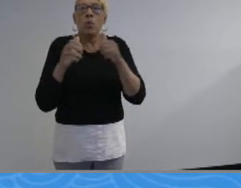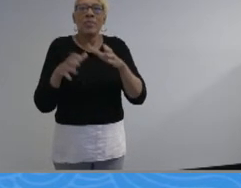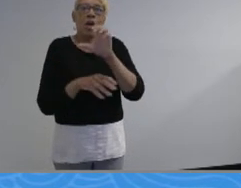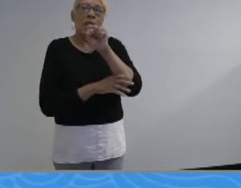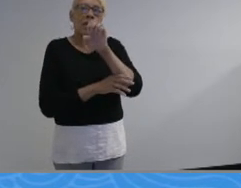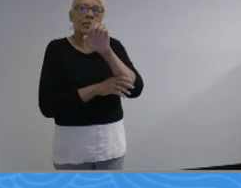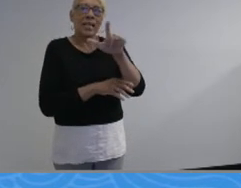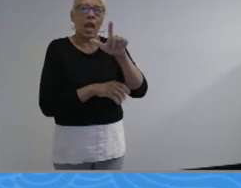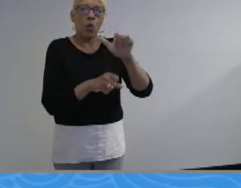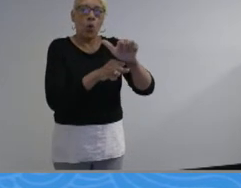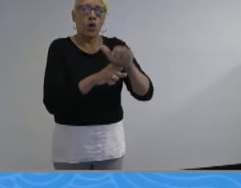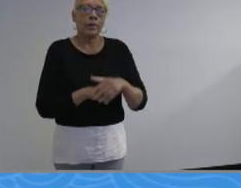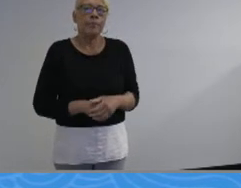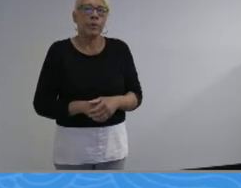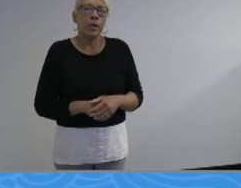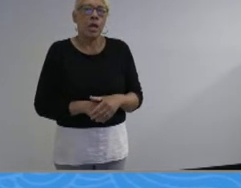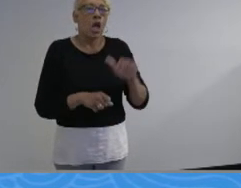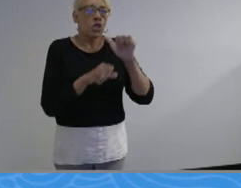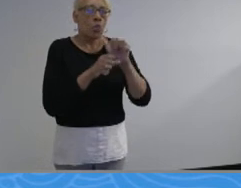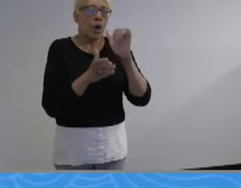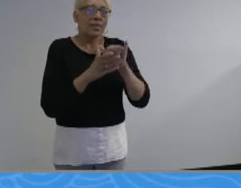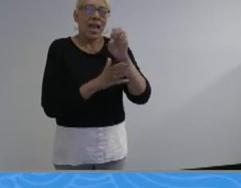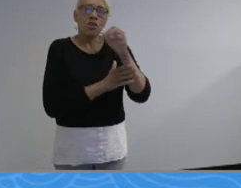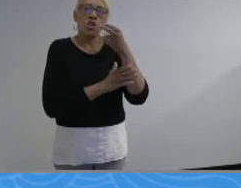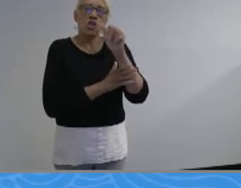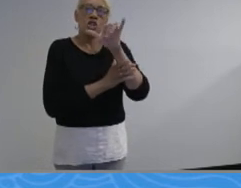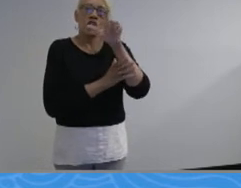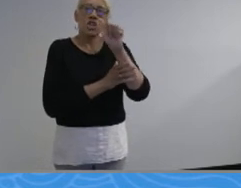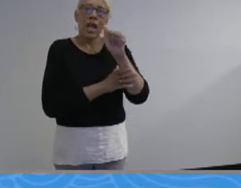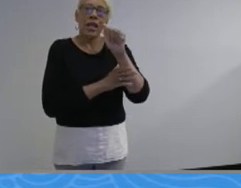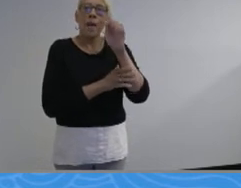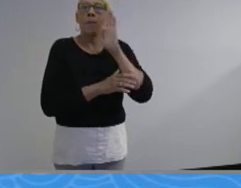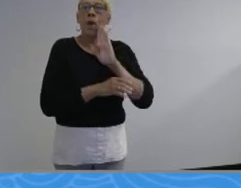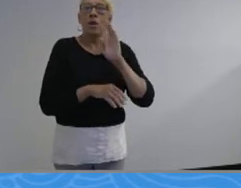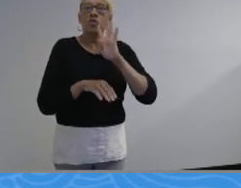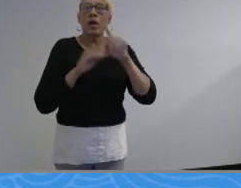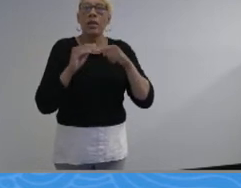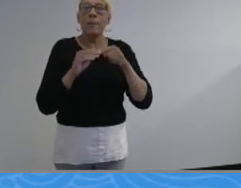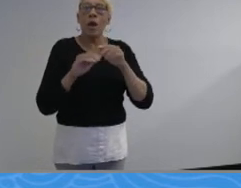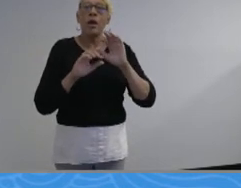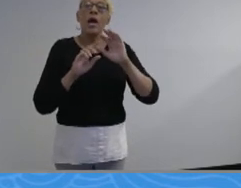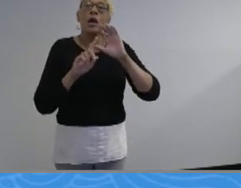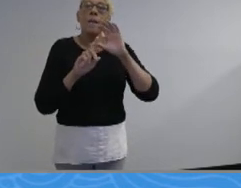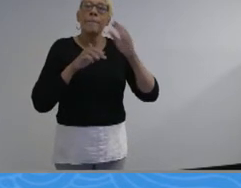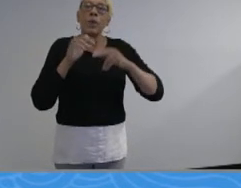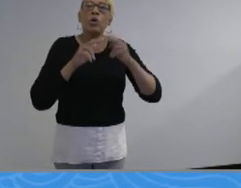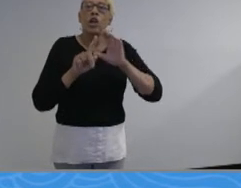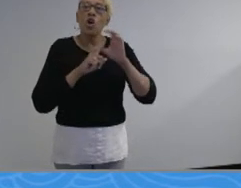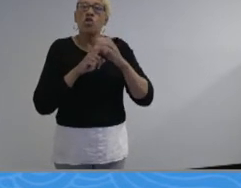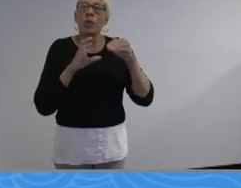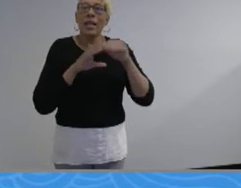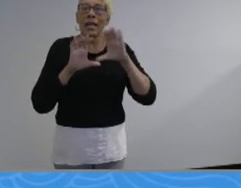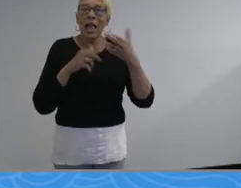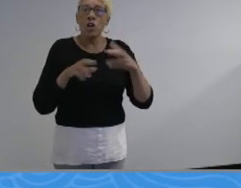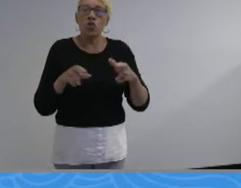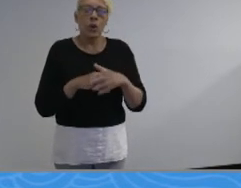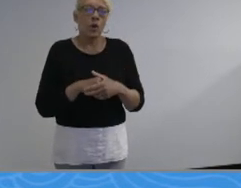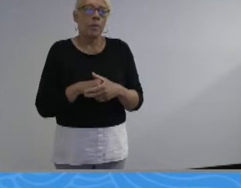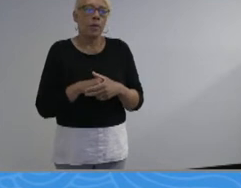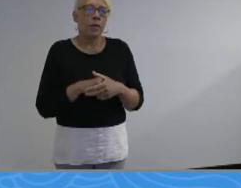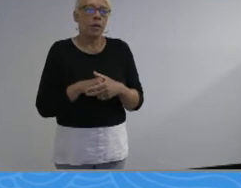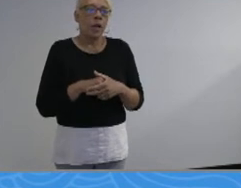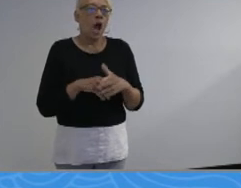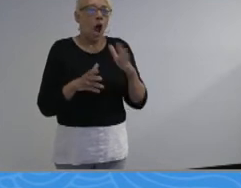work. The work that Shayla Brown was just talking about in terms of building that culture in the classroom around effective first